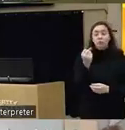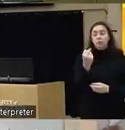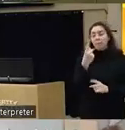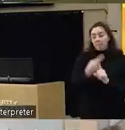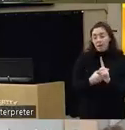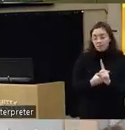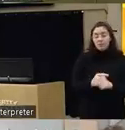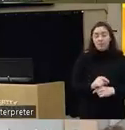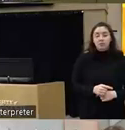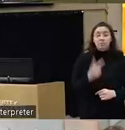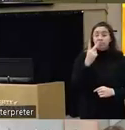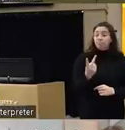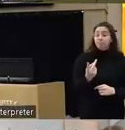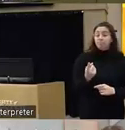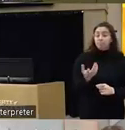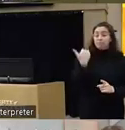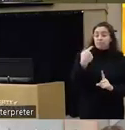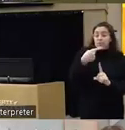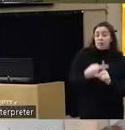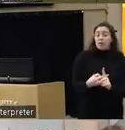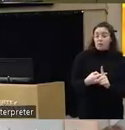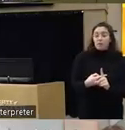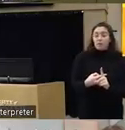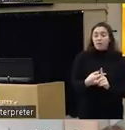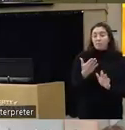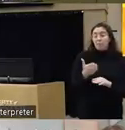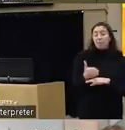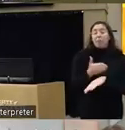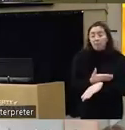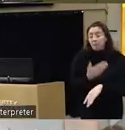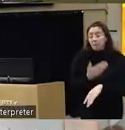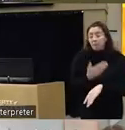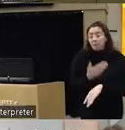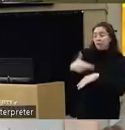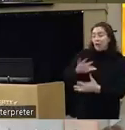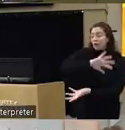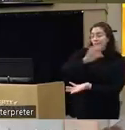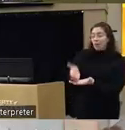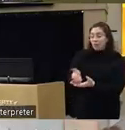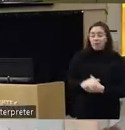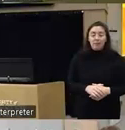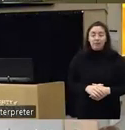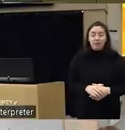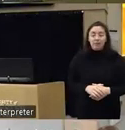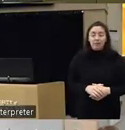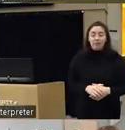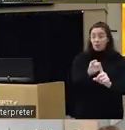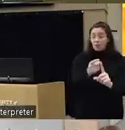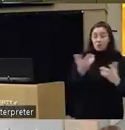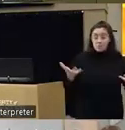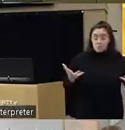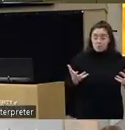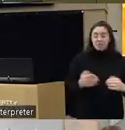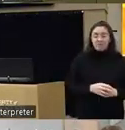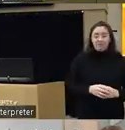You can see in the last month, we're doing maybe a bit better in our referral volume. And our goal is that we